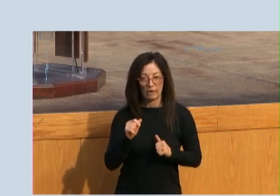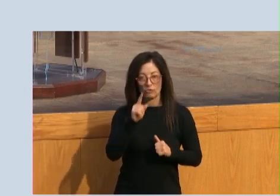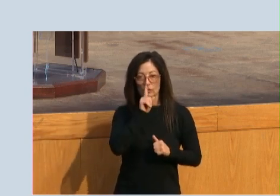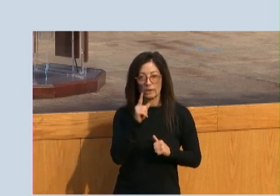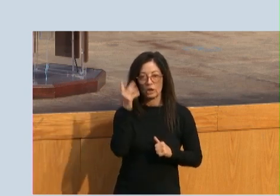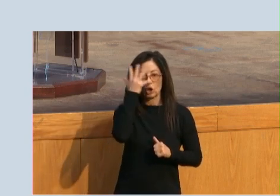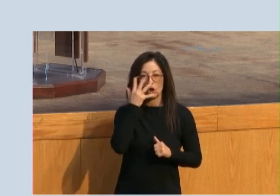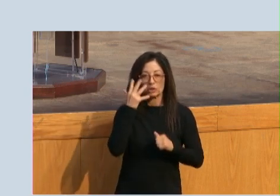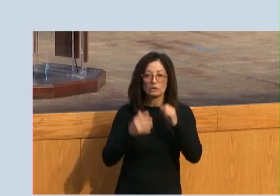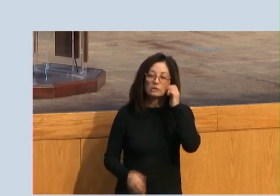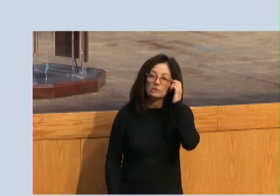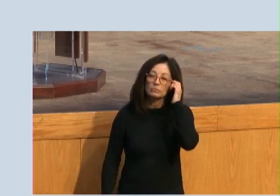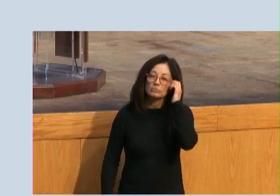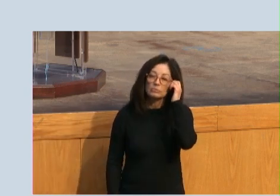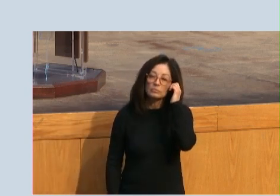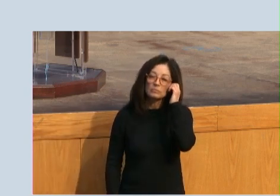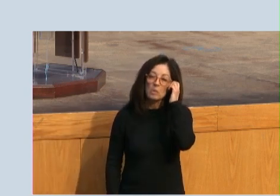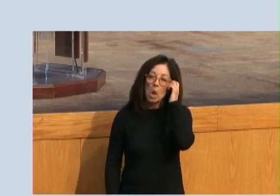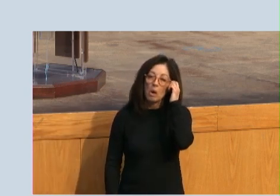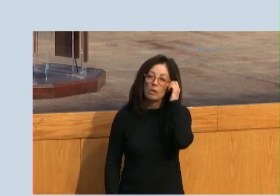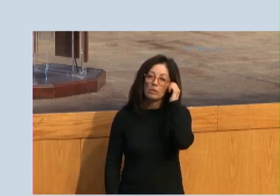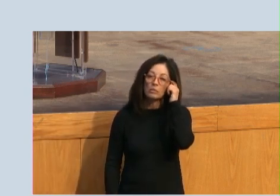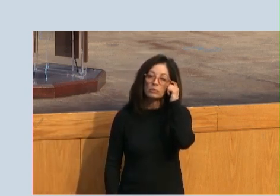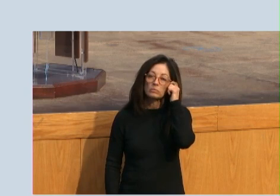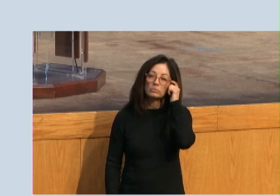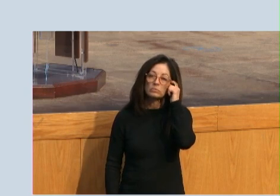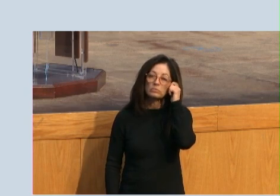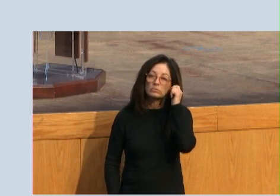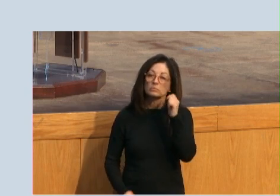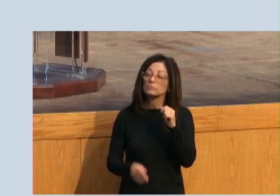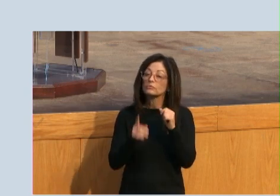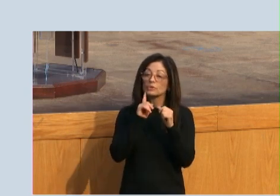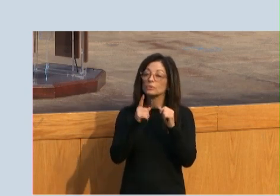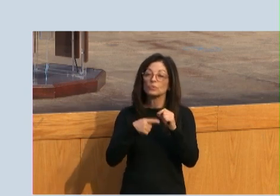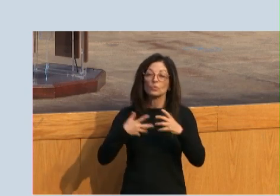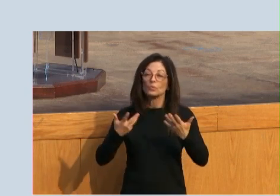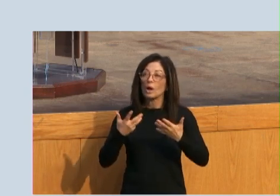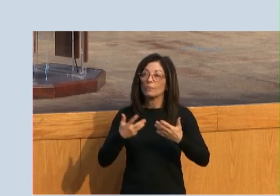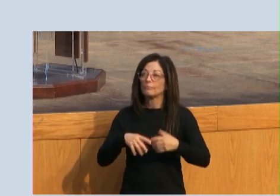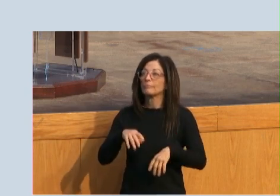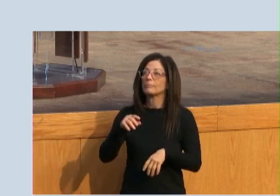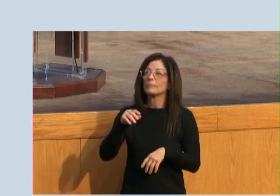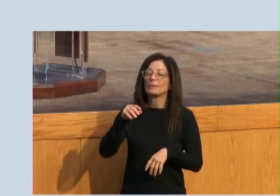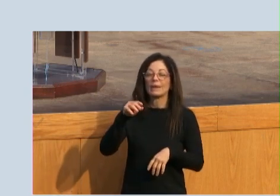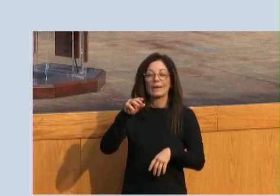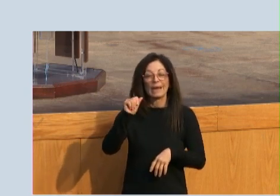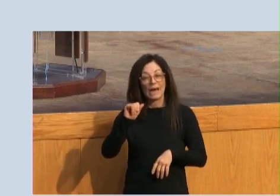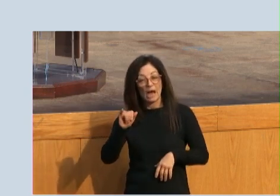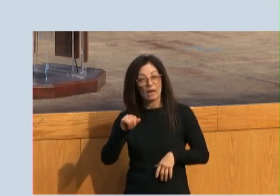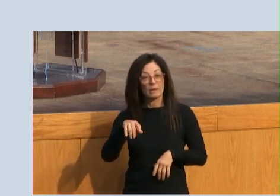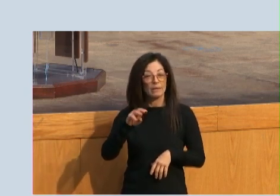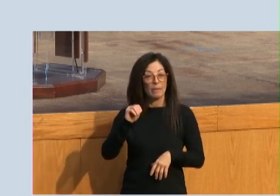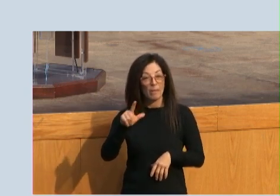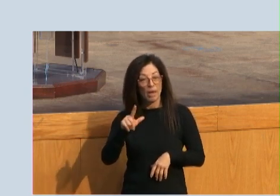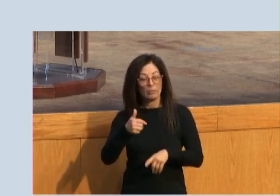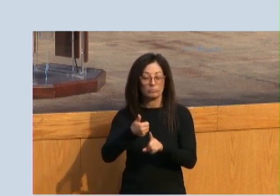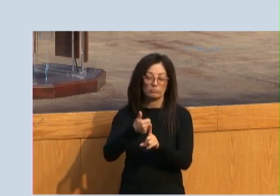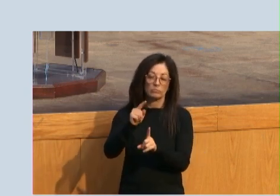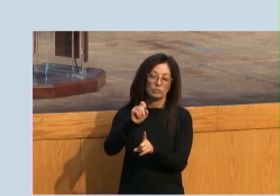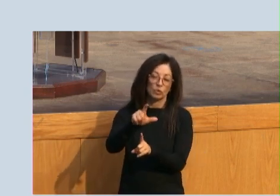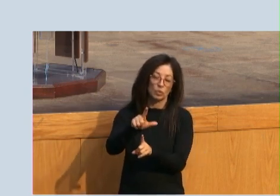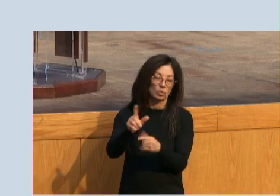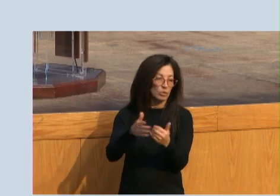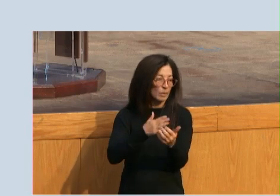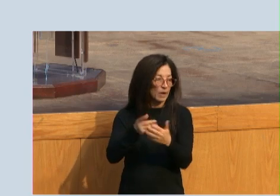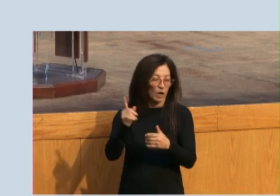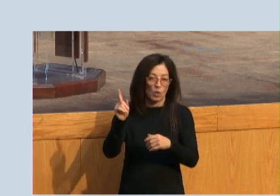look. So big takeaway, AI and ML, it's a tool. It's wherever it goes, it's always going to be a